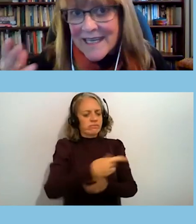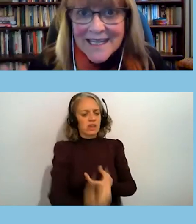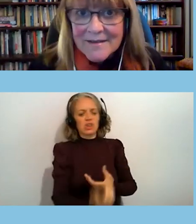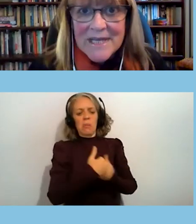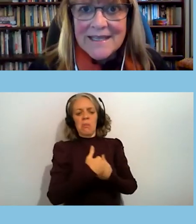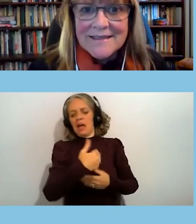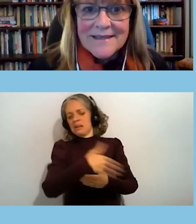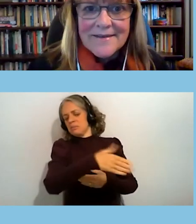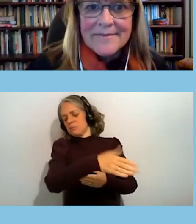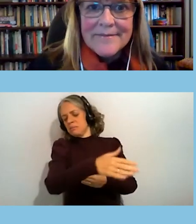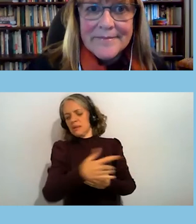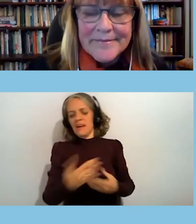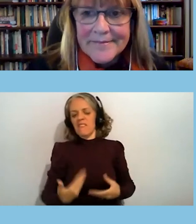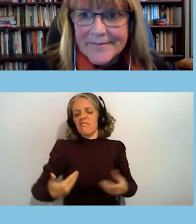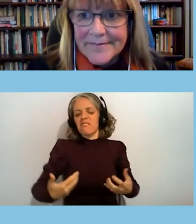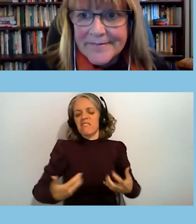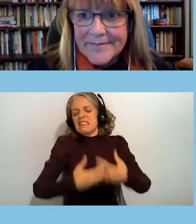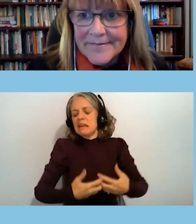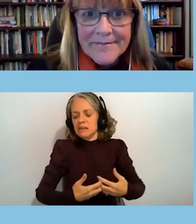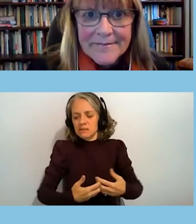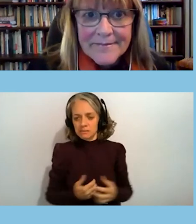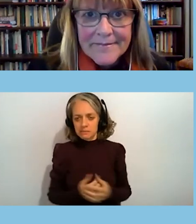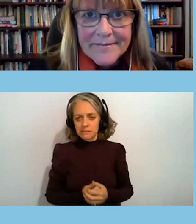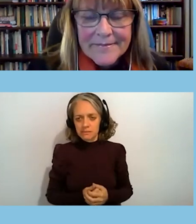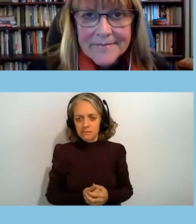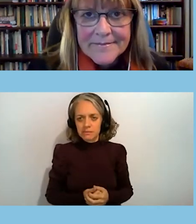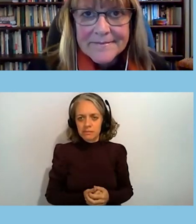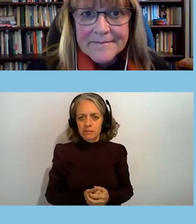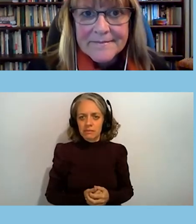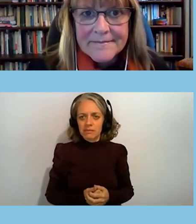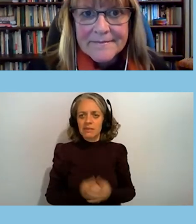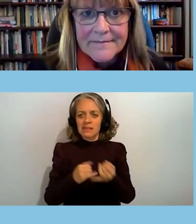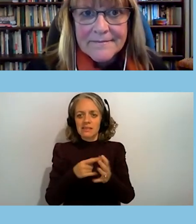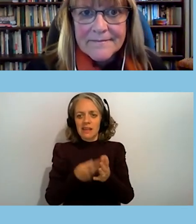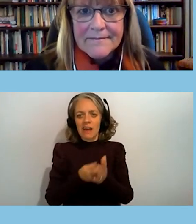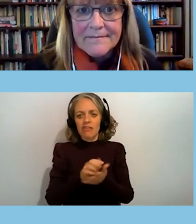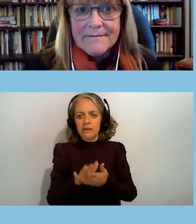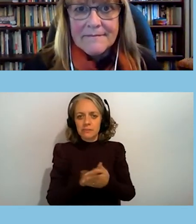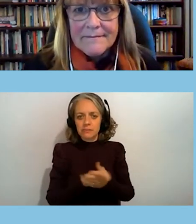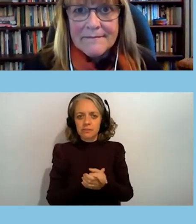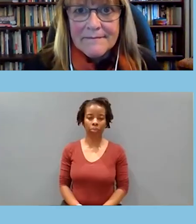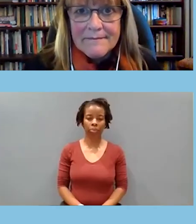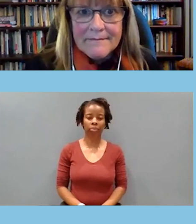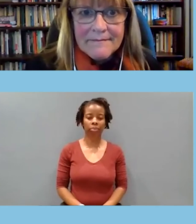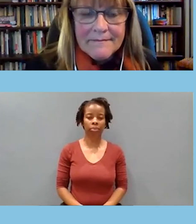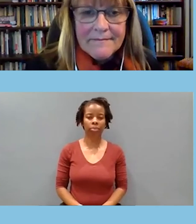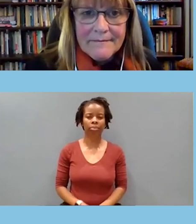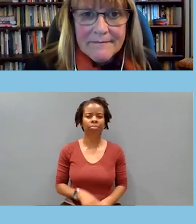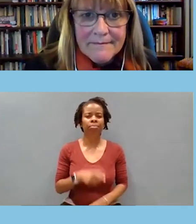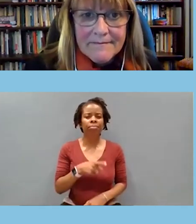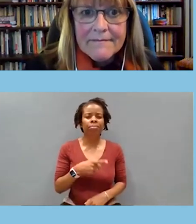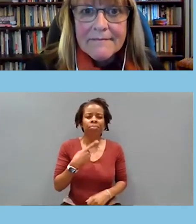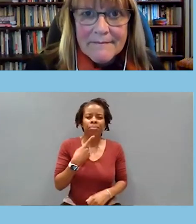what fitting in means. Absolutely. I think that the attention that you draw to the kind of degree of like embodied